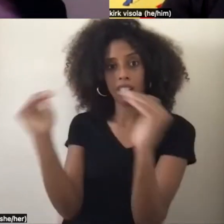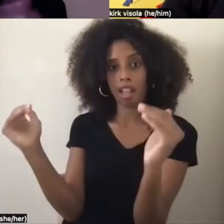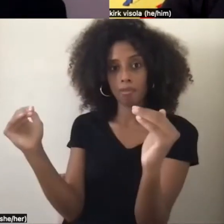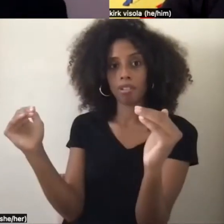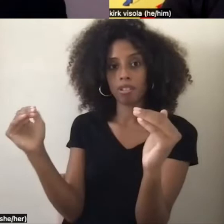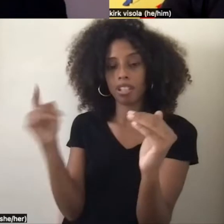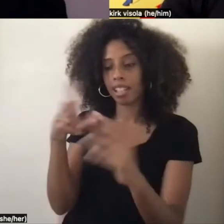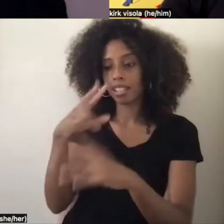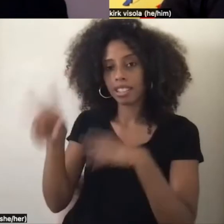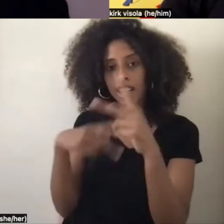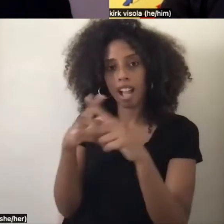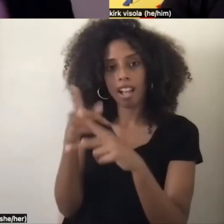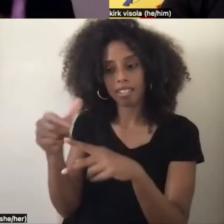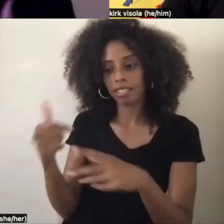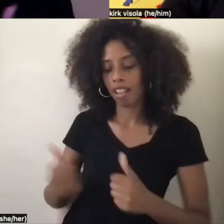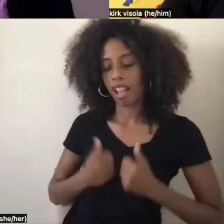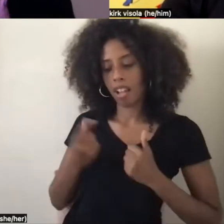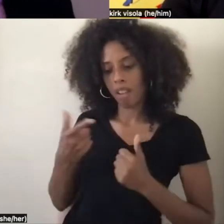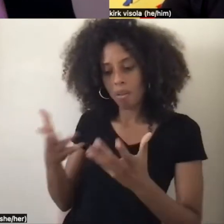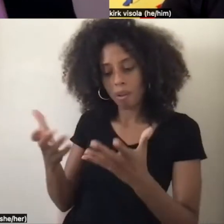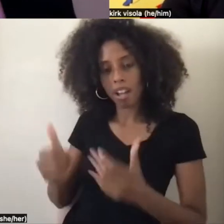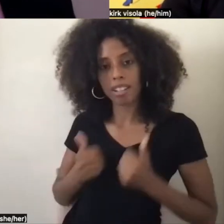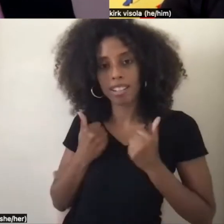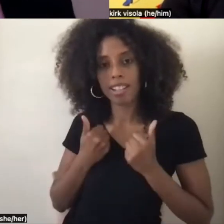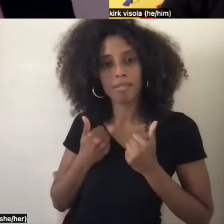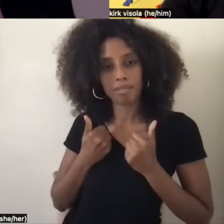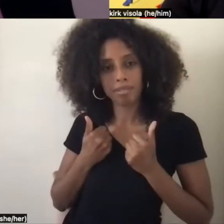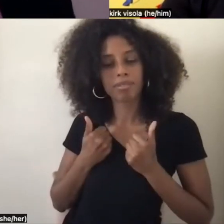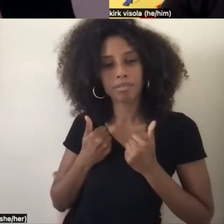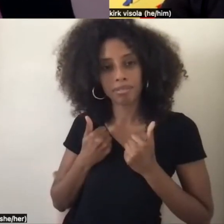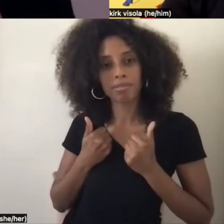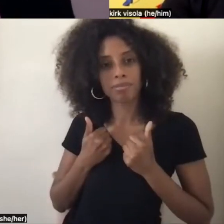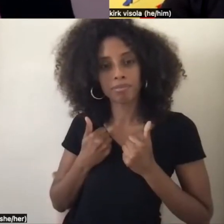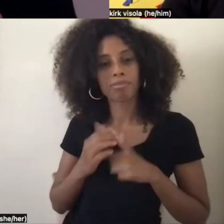type of life that I want to live. I will no longer